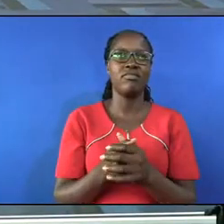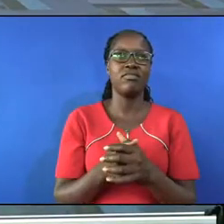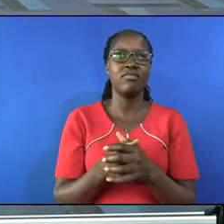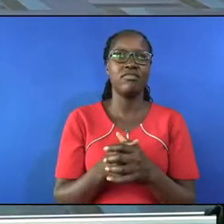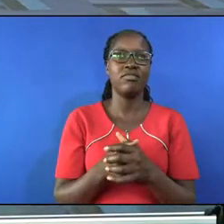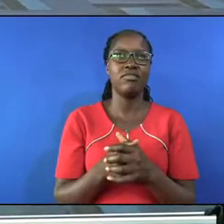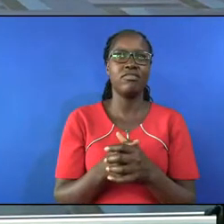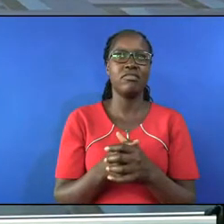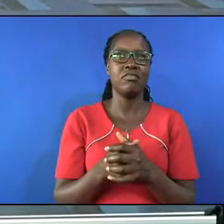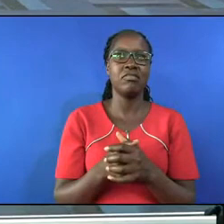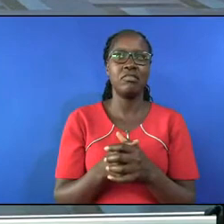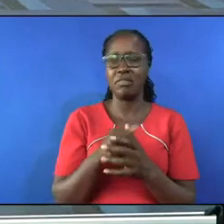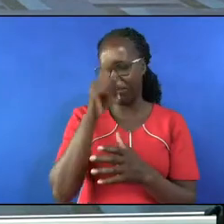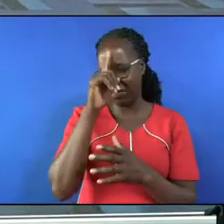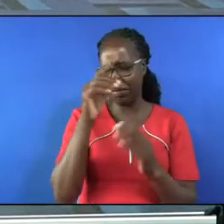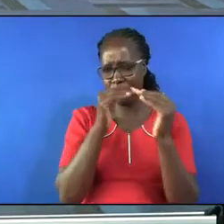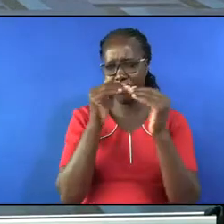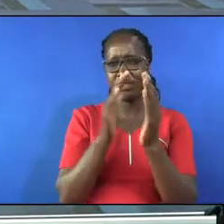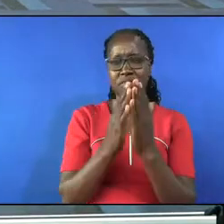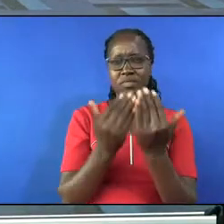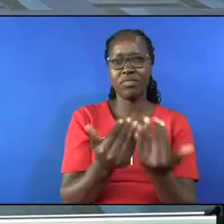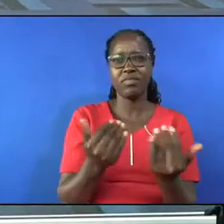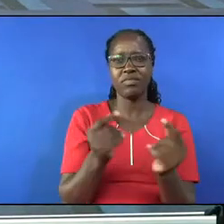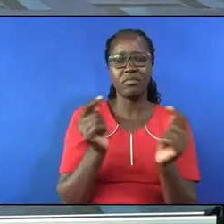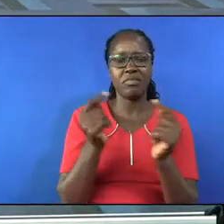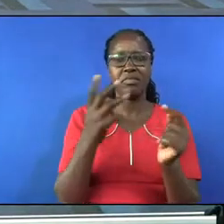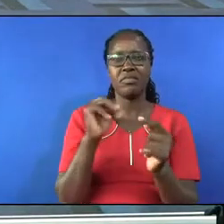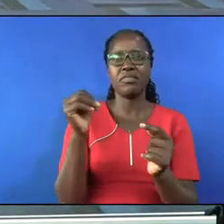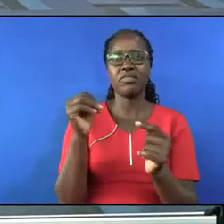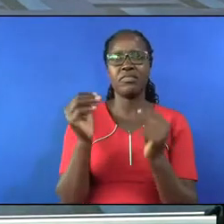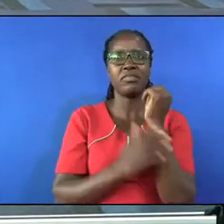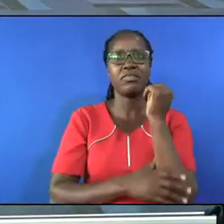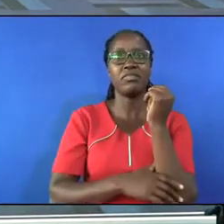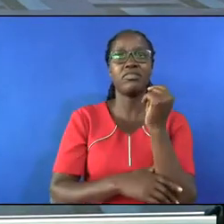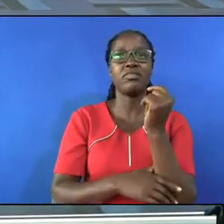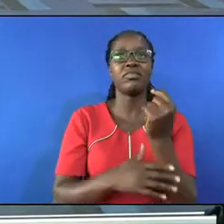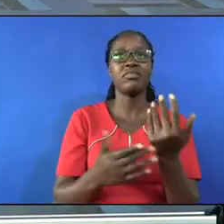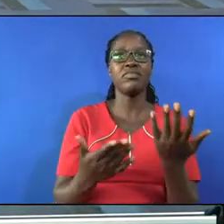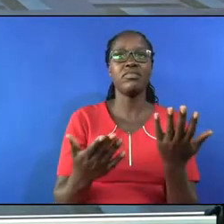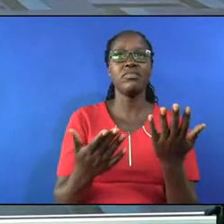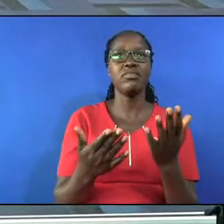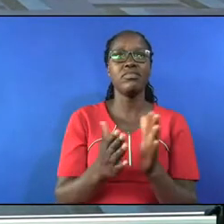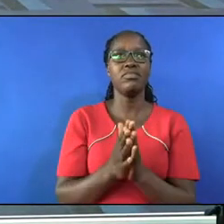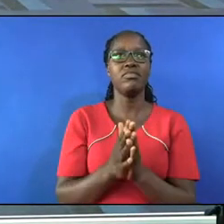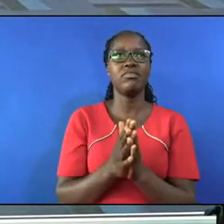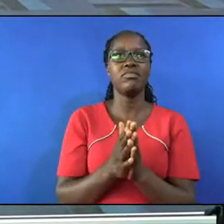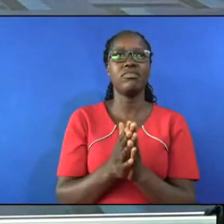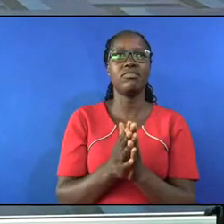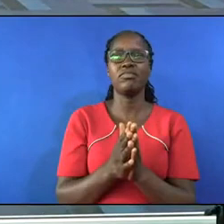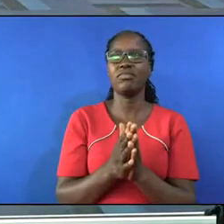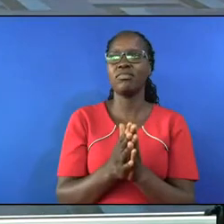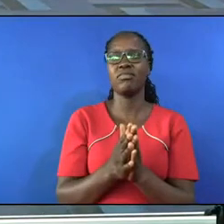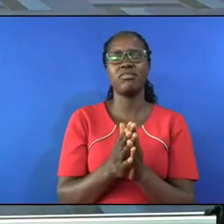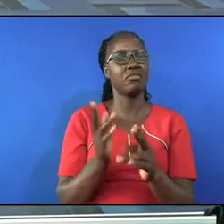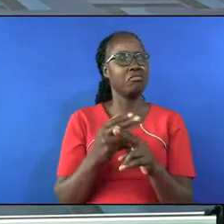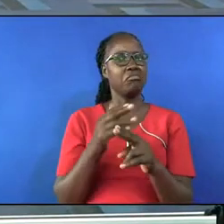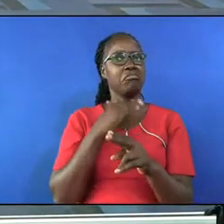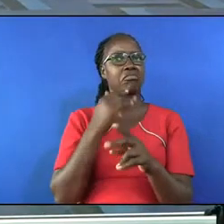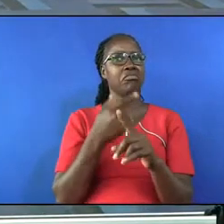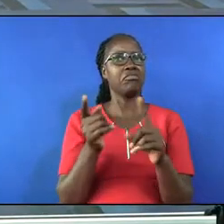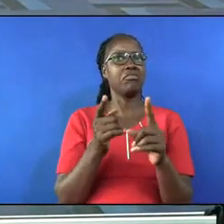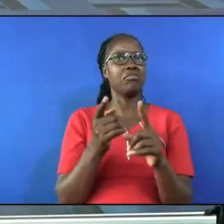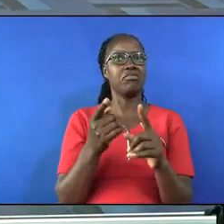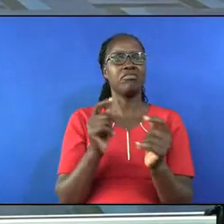going to extremes with the children and, you know, hurting them so badly to the point of that they're nearly dying. We're not talking about that. But just